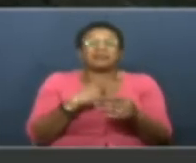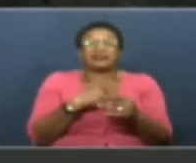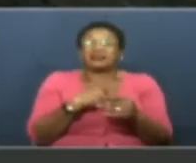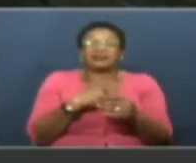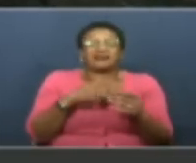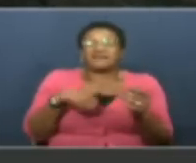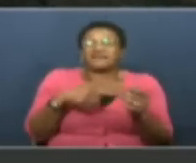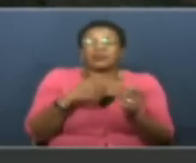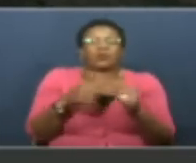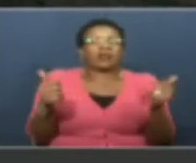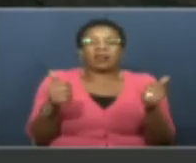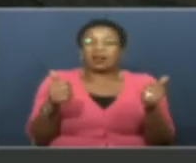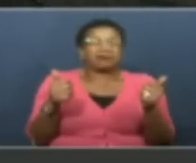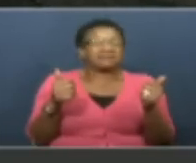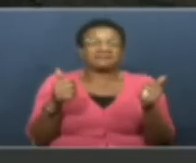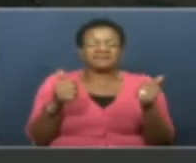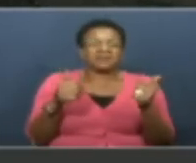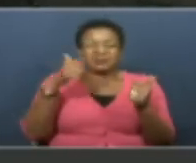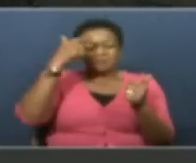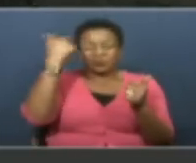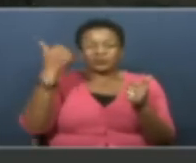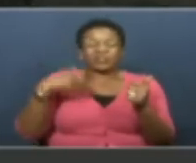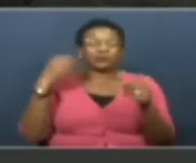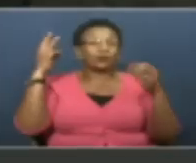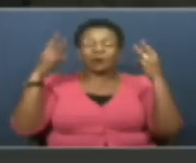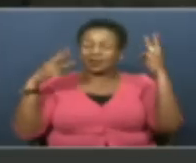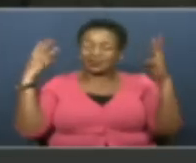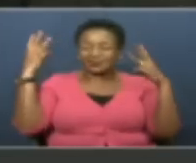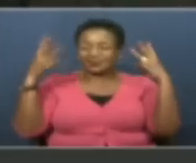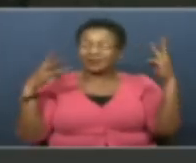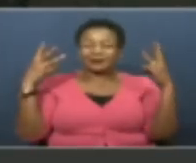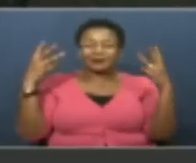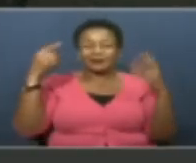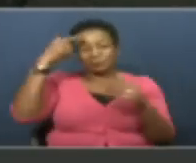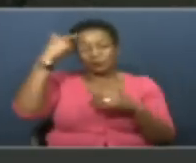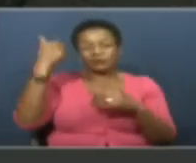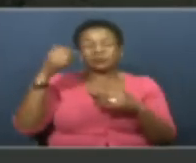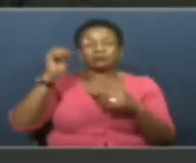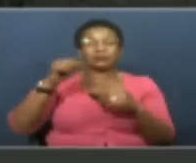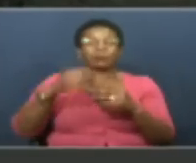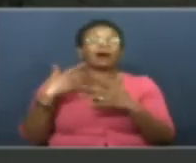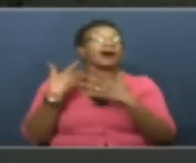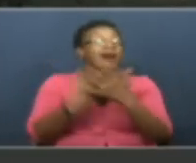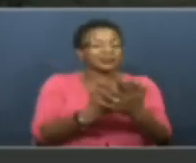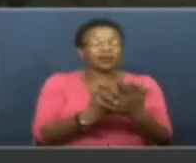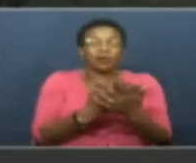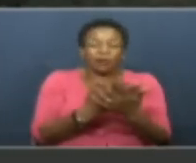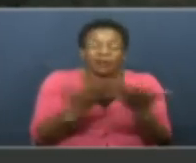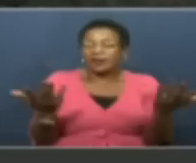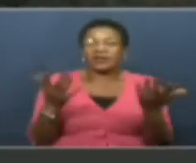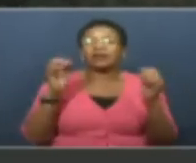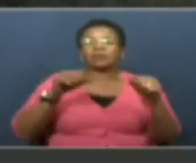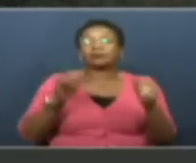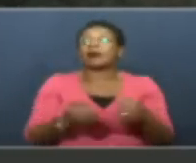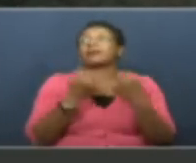well kumtumia kwa sababu I was a bit worried because ninge kuwa nimeshikwa ama anything like that.